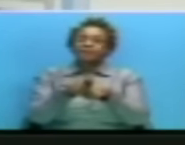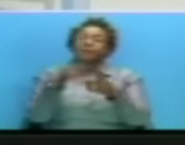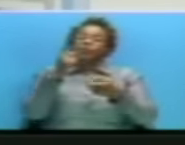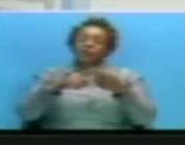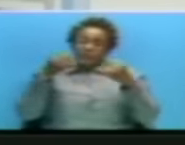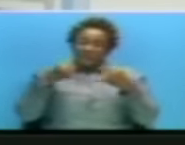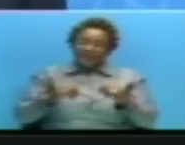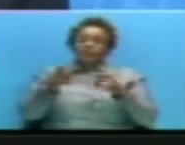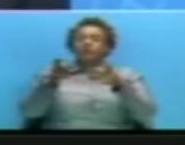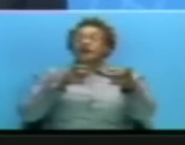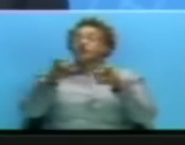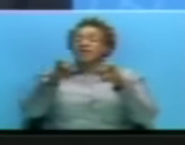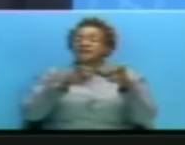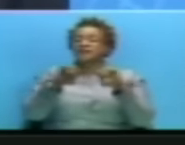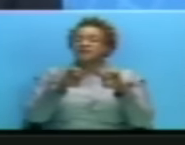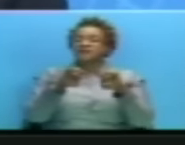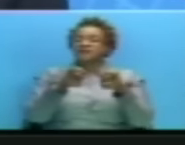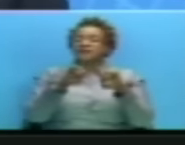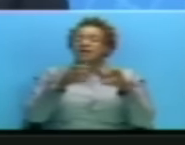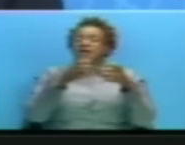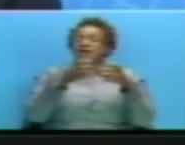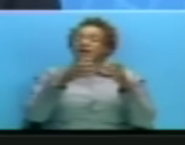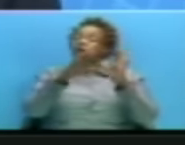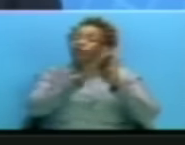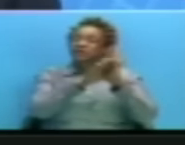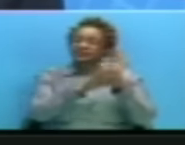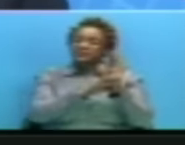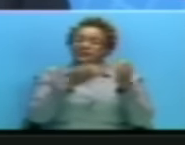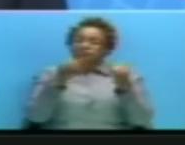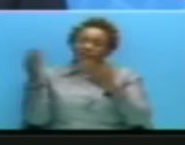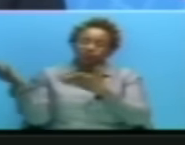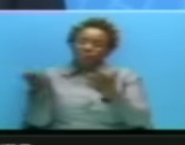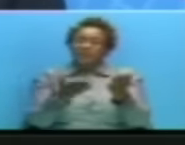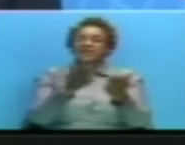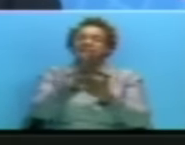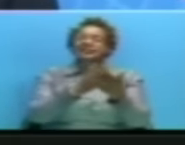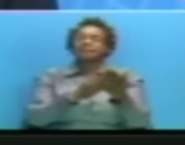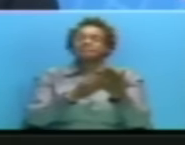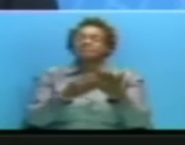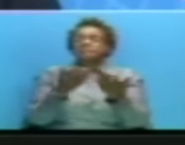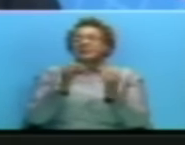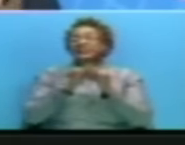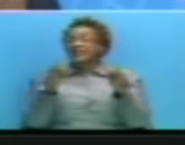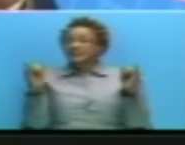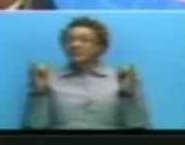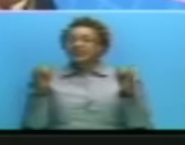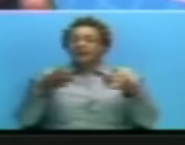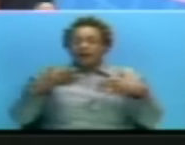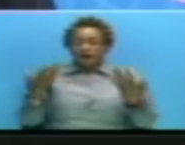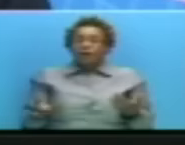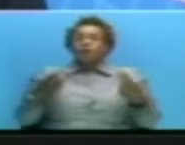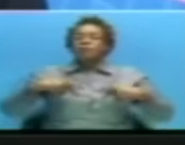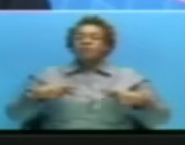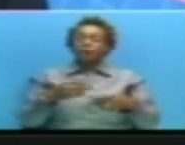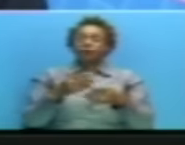regulate content and bring some sanity into the manner in which people conduct themselves, especially on